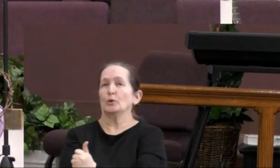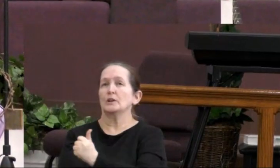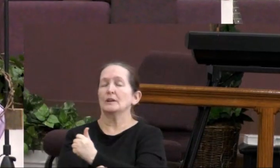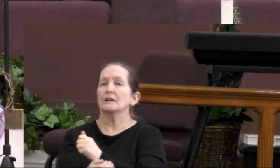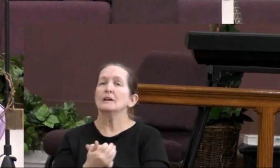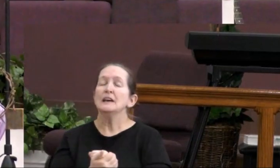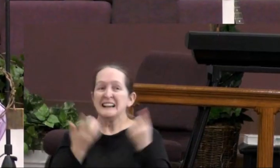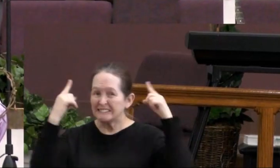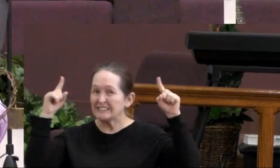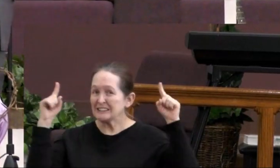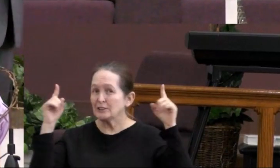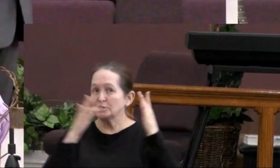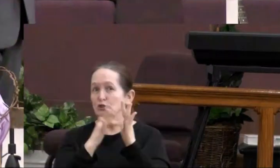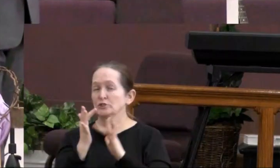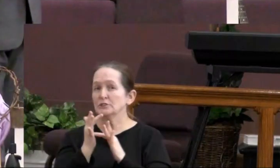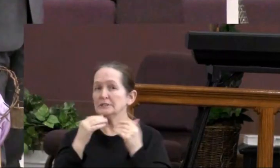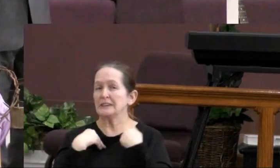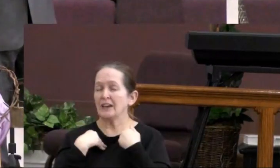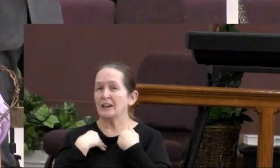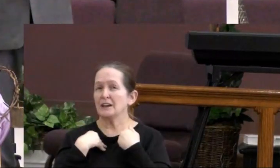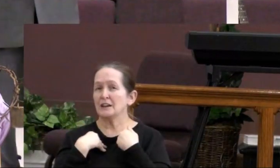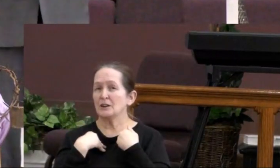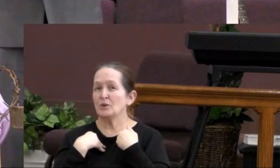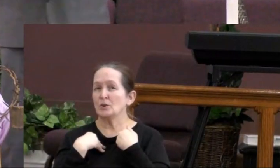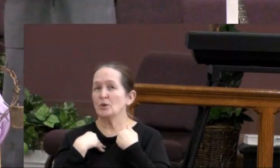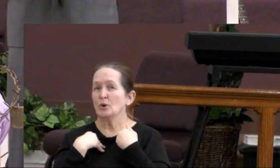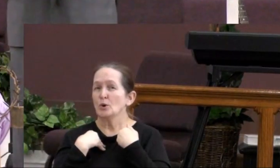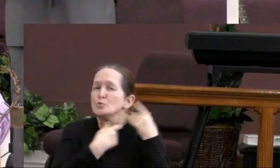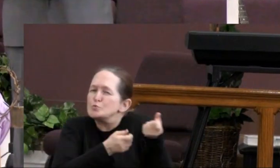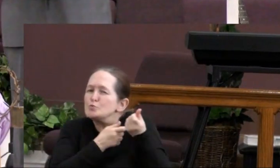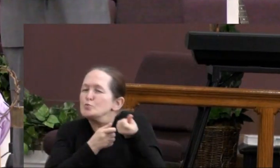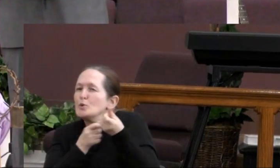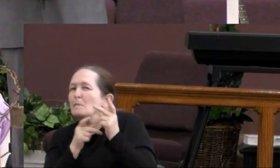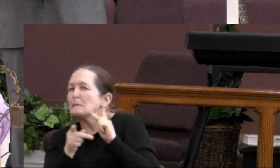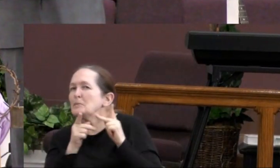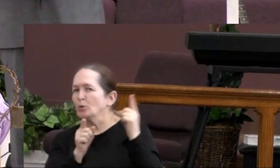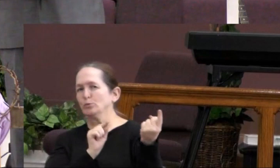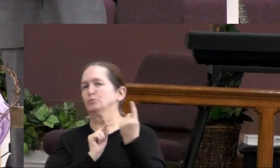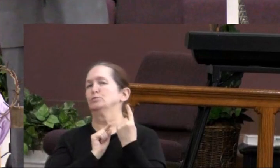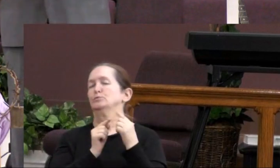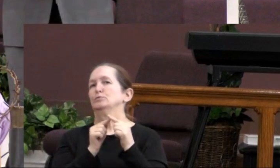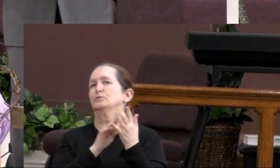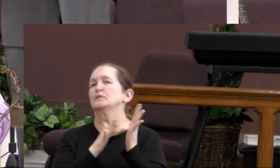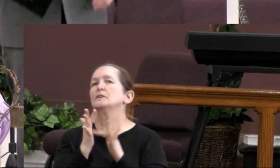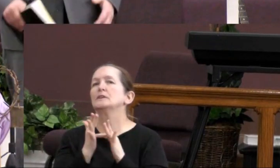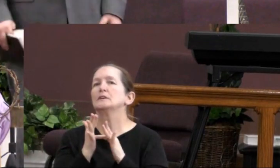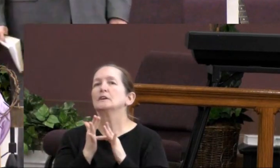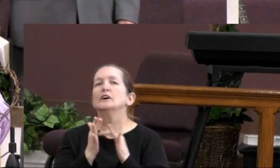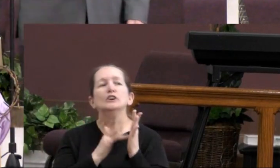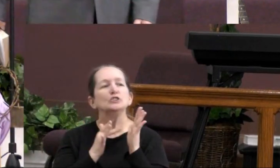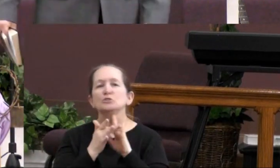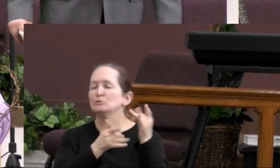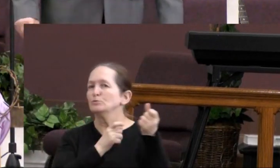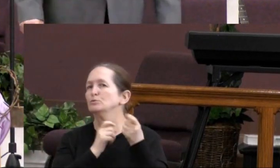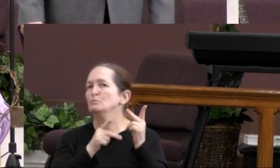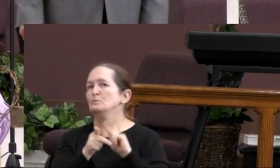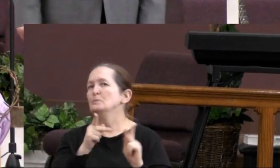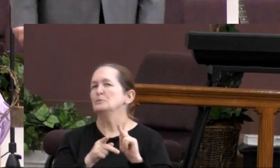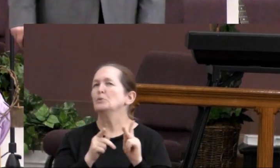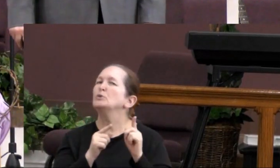And the success that he had was drawing crowds. And he drew crowds wherever he